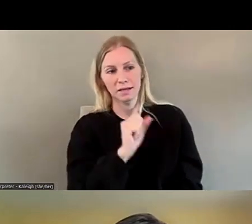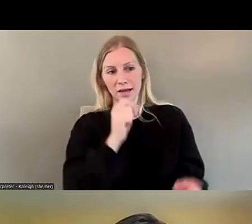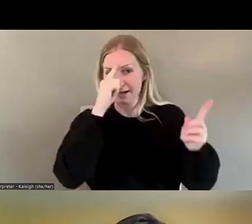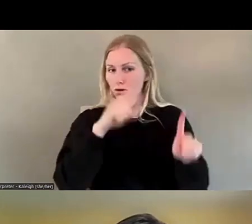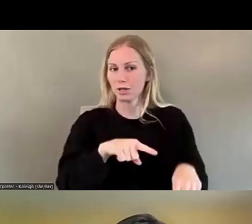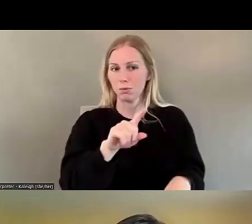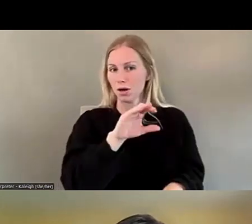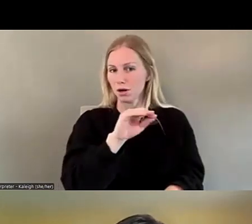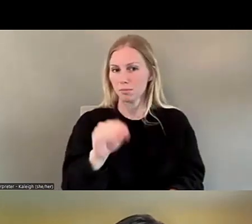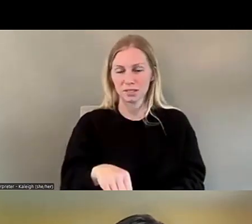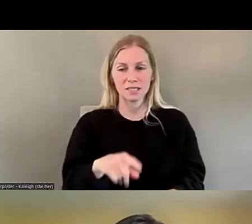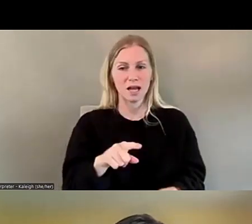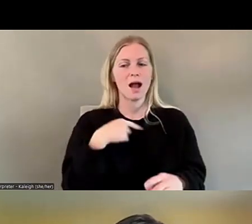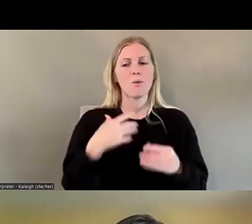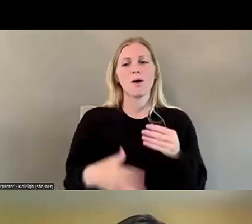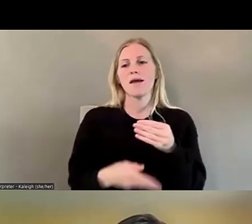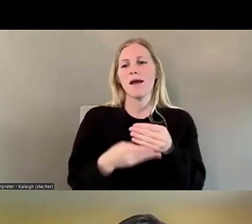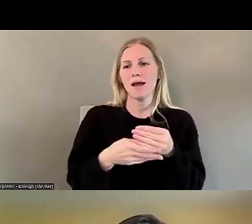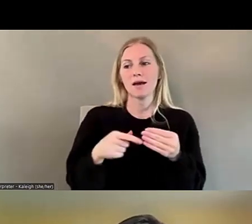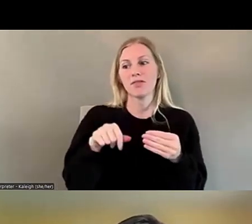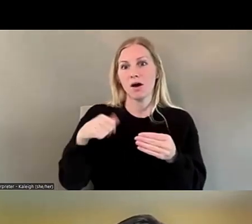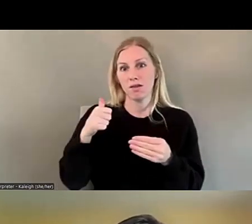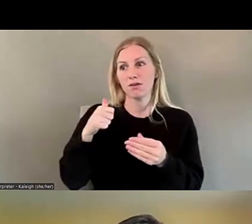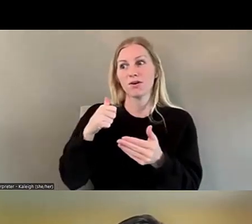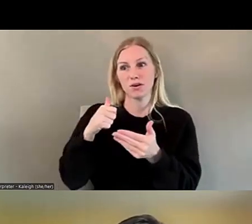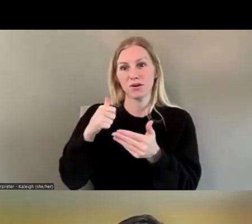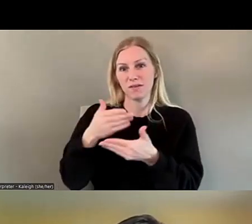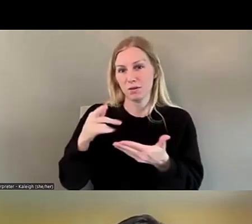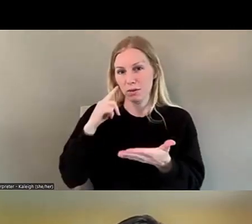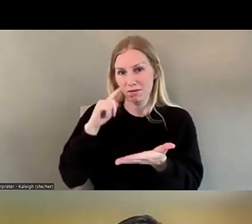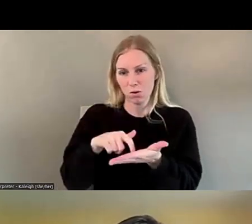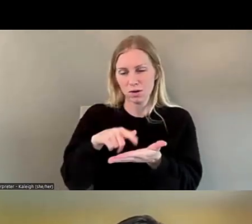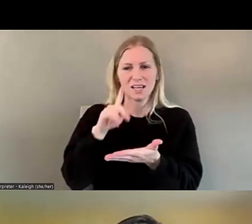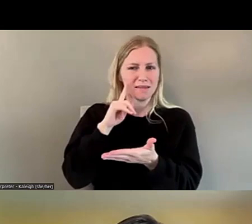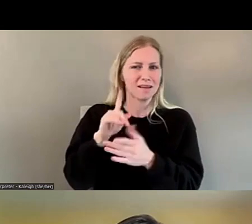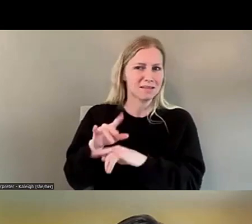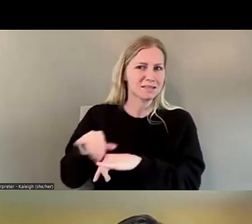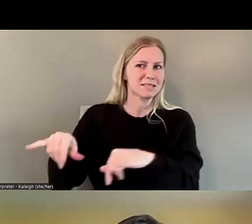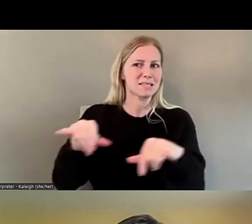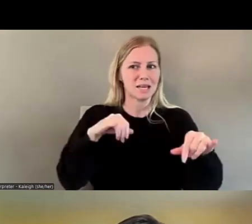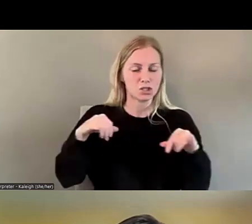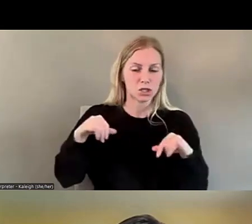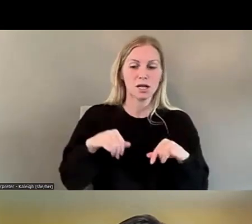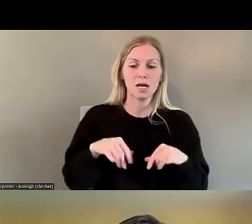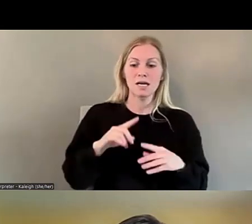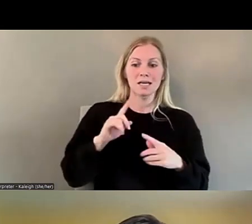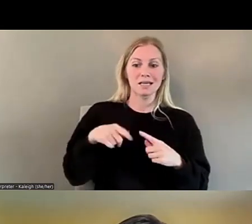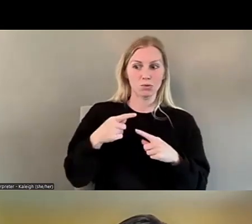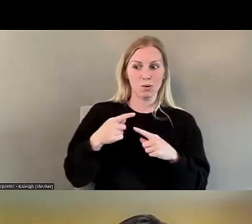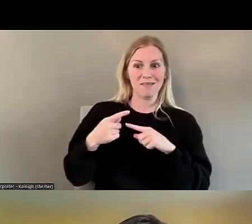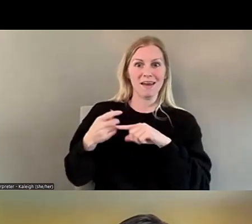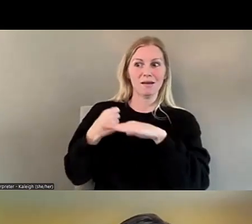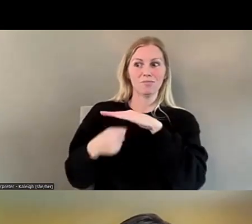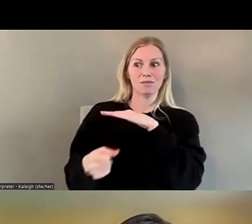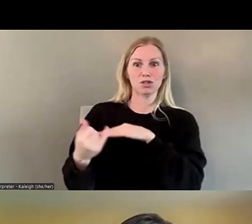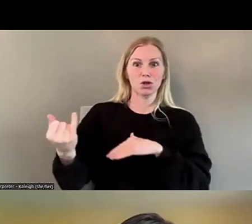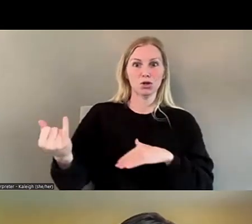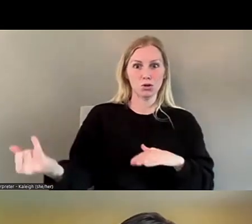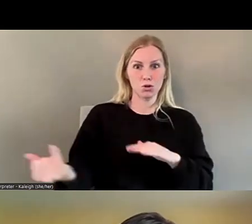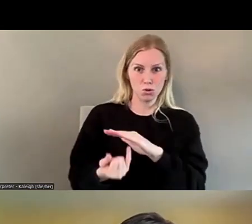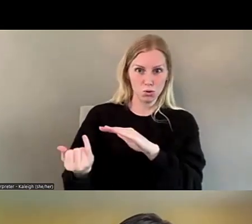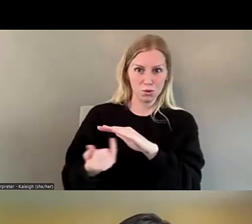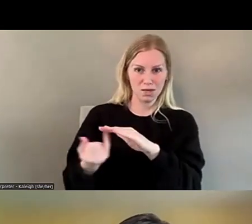thing that we've seen in these cases, and I think is pretty standard, is once seclusion gets used, and I showed that